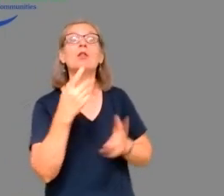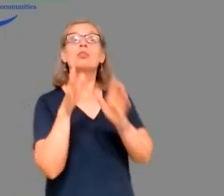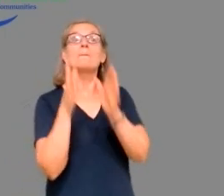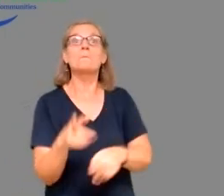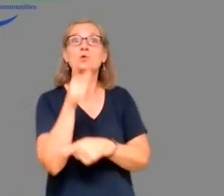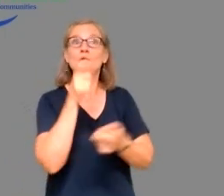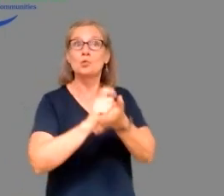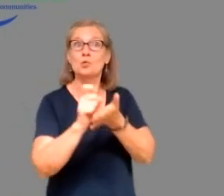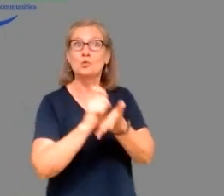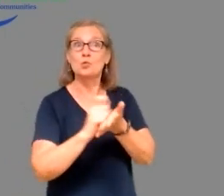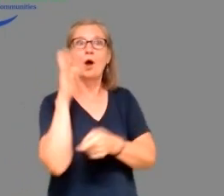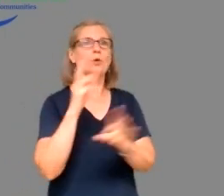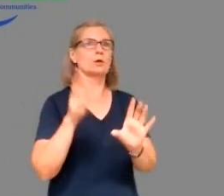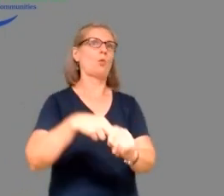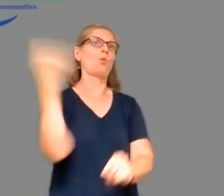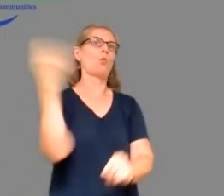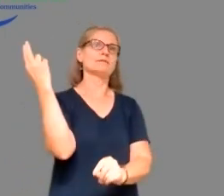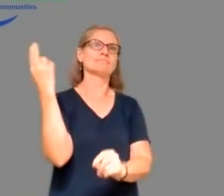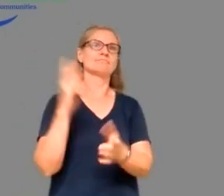Some of your answers.